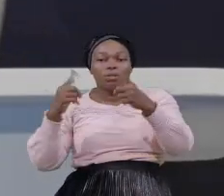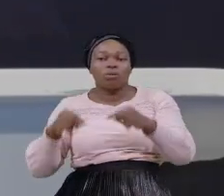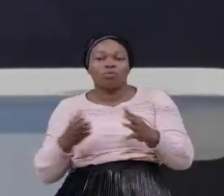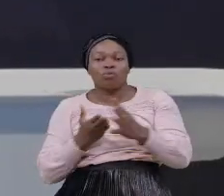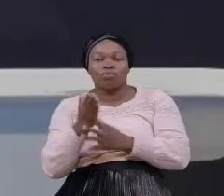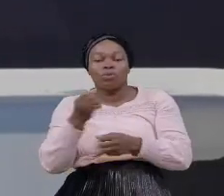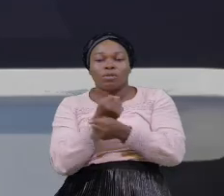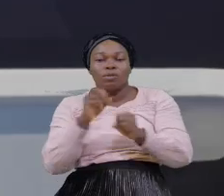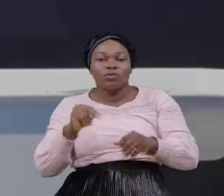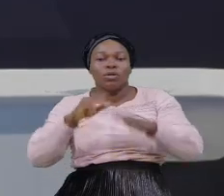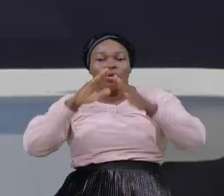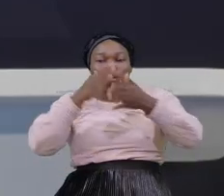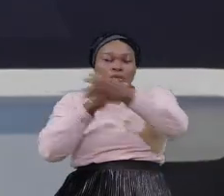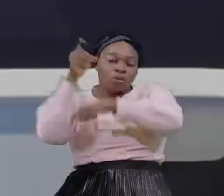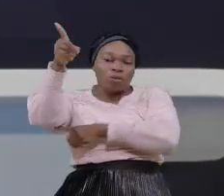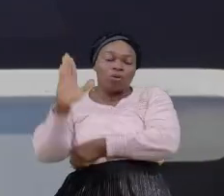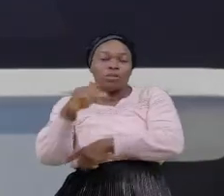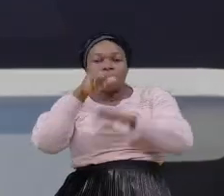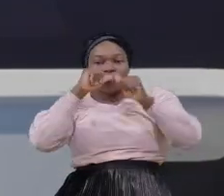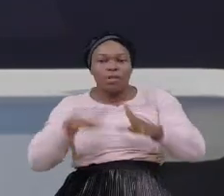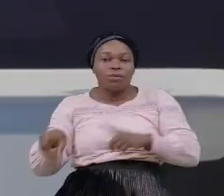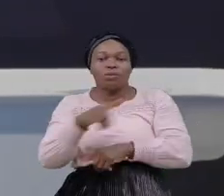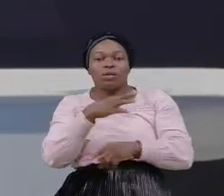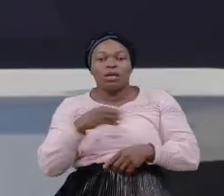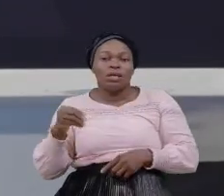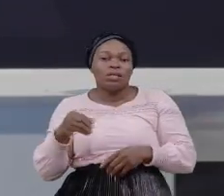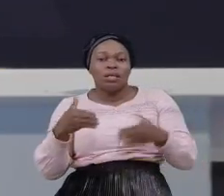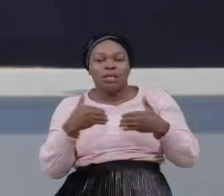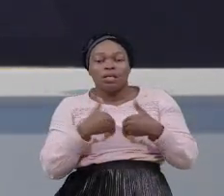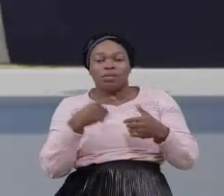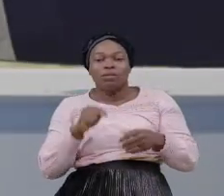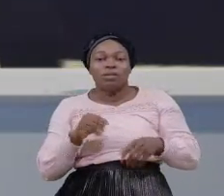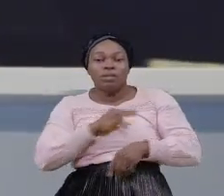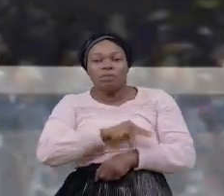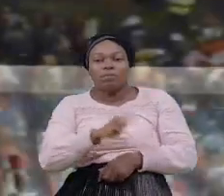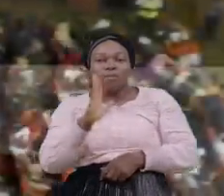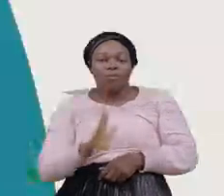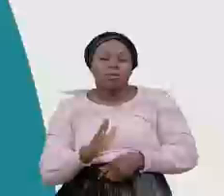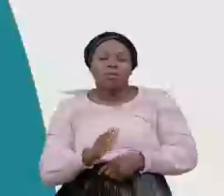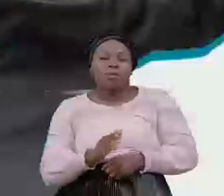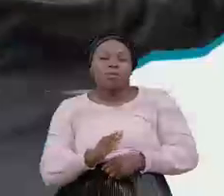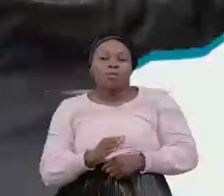our minister to help us during this time of counseling.